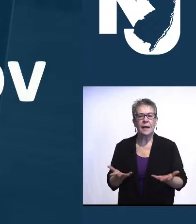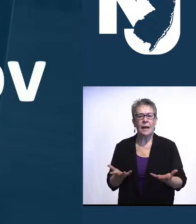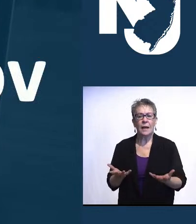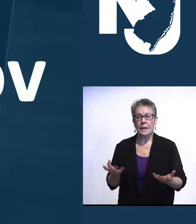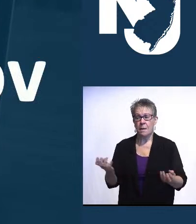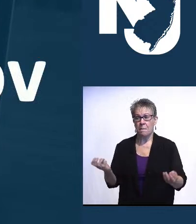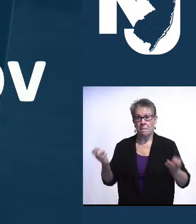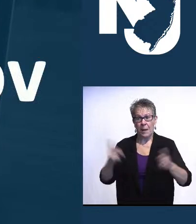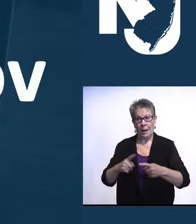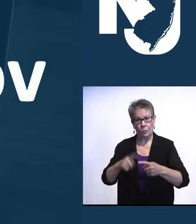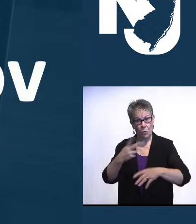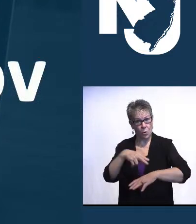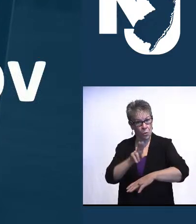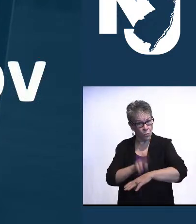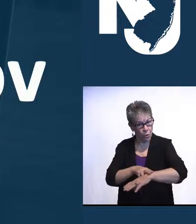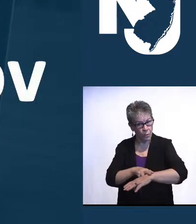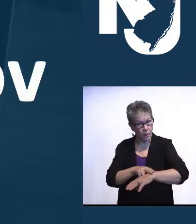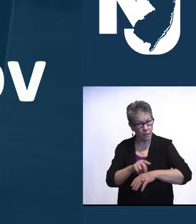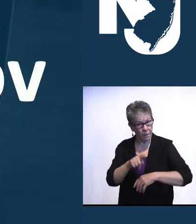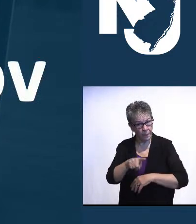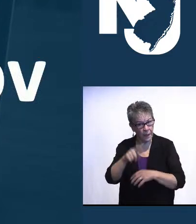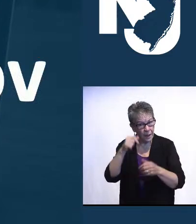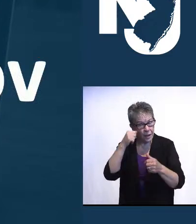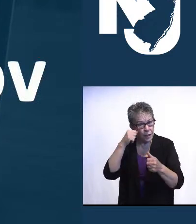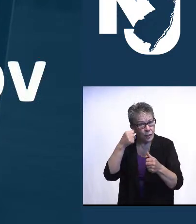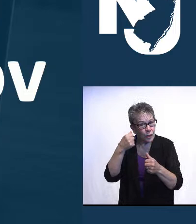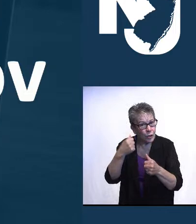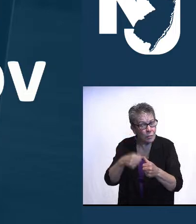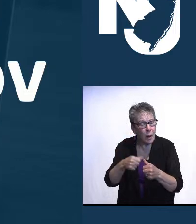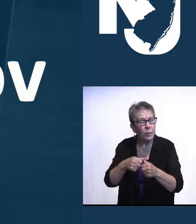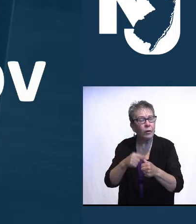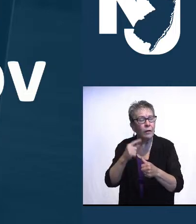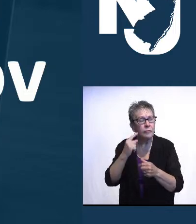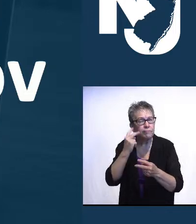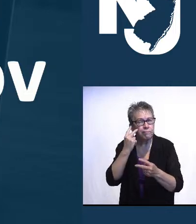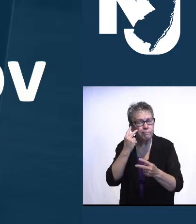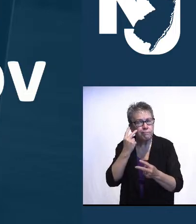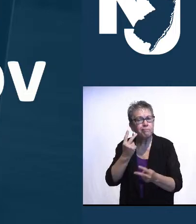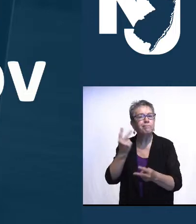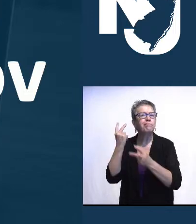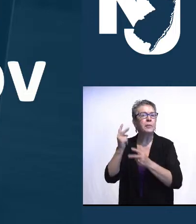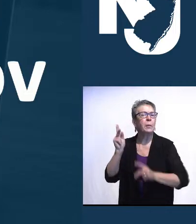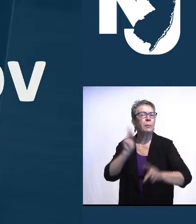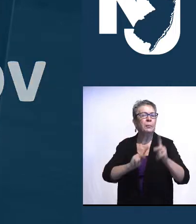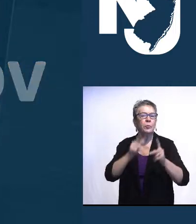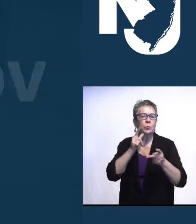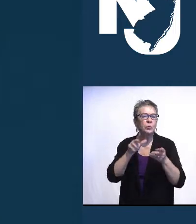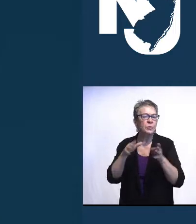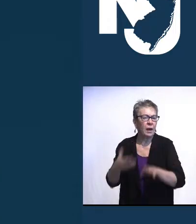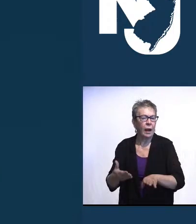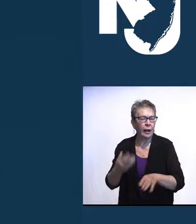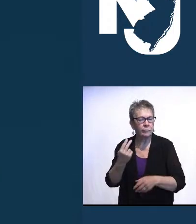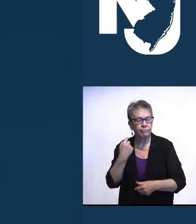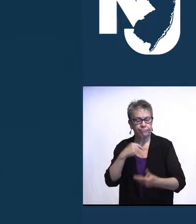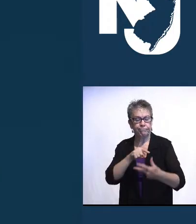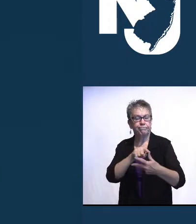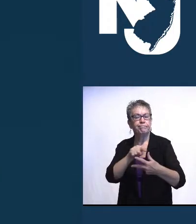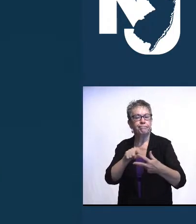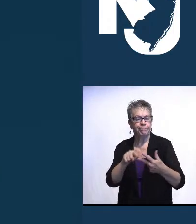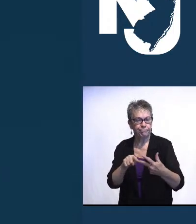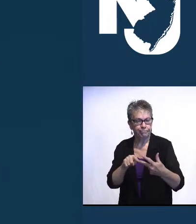those who will not be there with us when we do. And here are a few more of their stories. Today, we honor